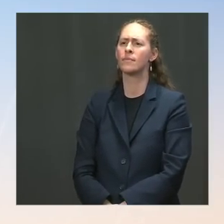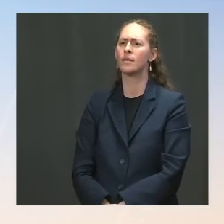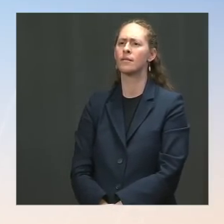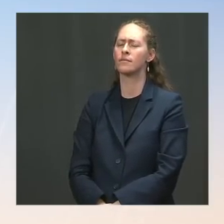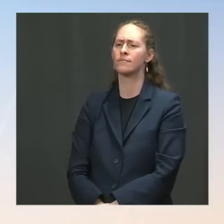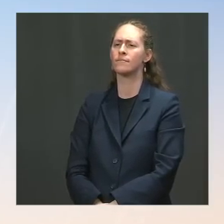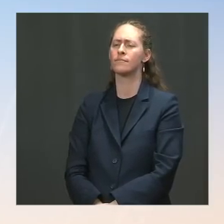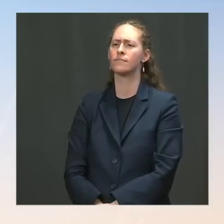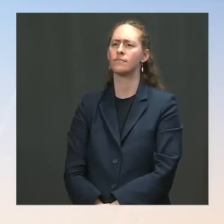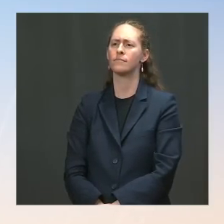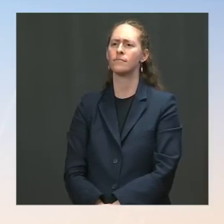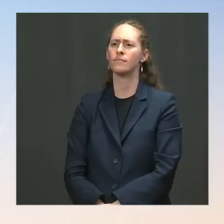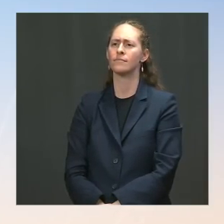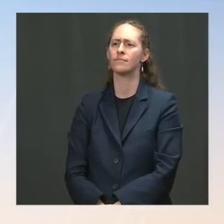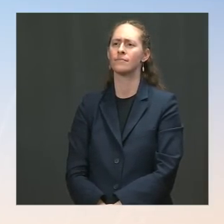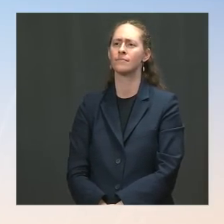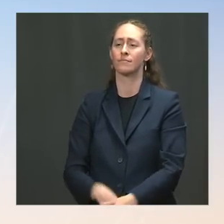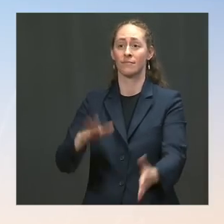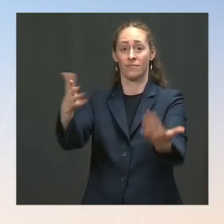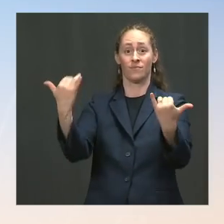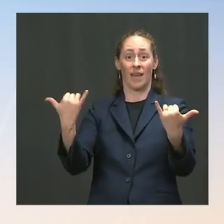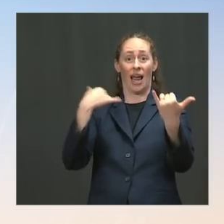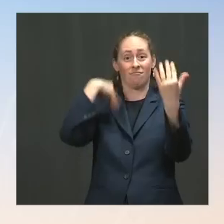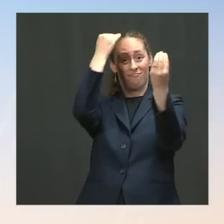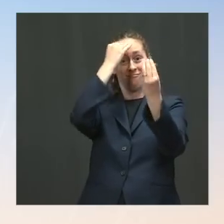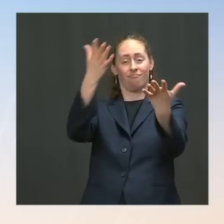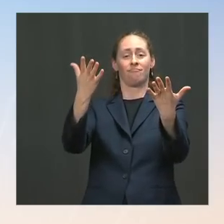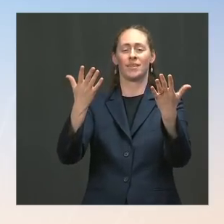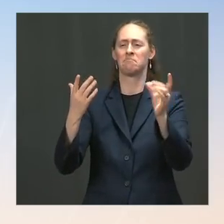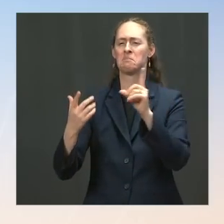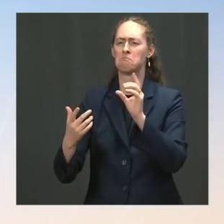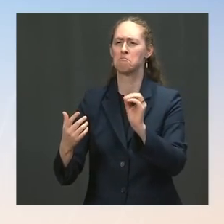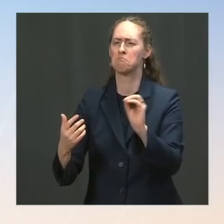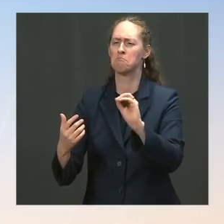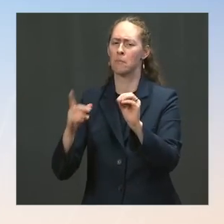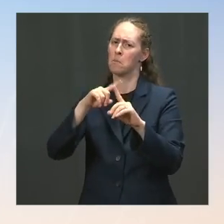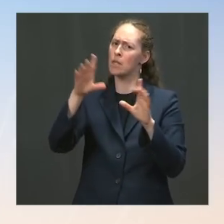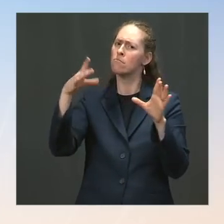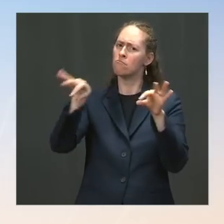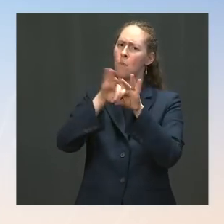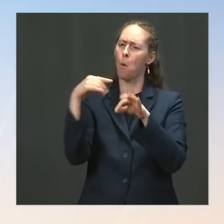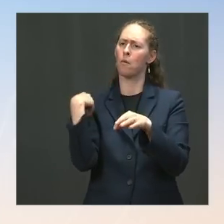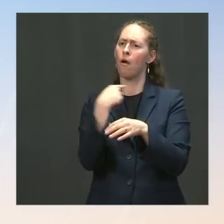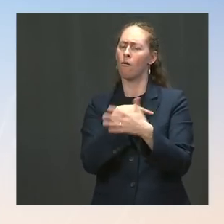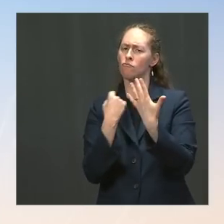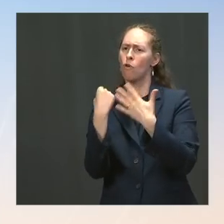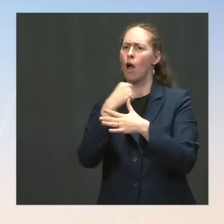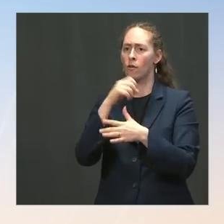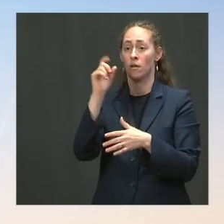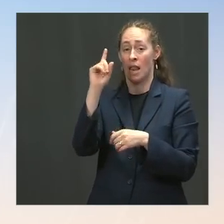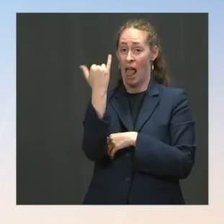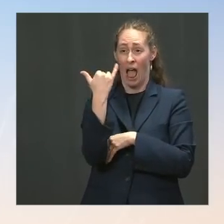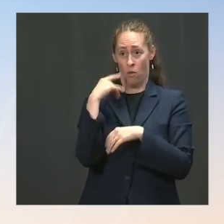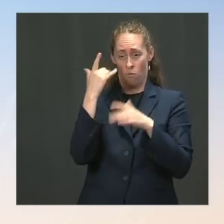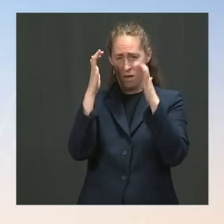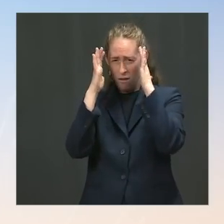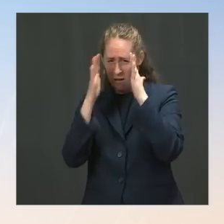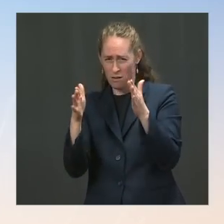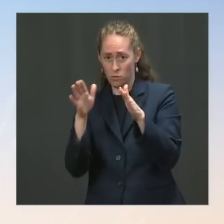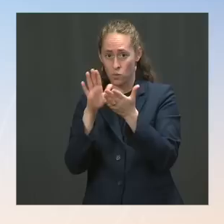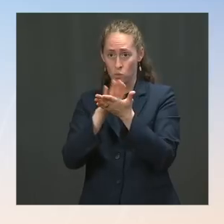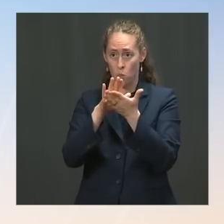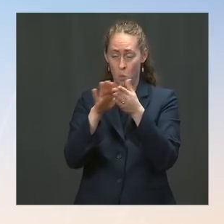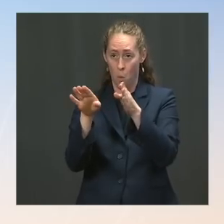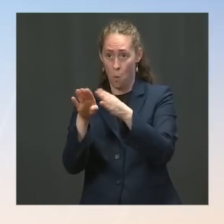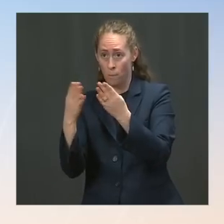announcing anything today, but I will tell you this has been the highest priority for us, getting schools safely reopened and taking care of our borrowers. And we're, you know, when we